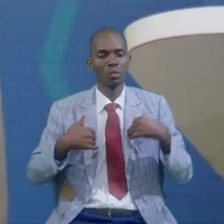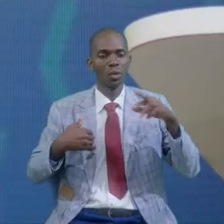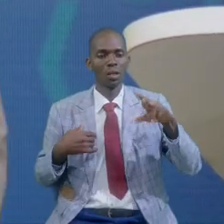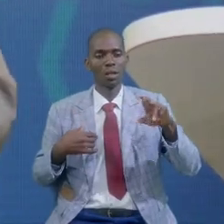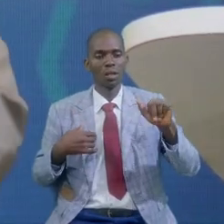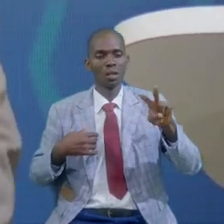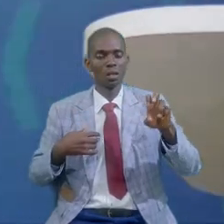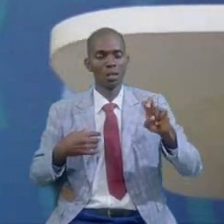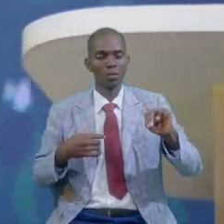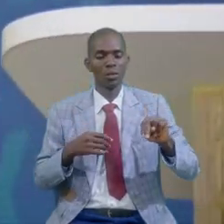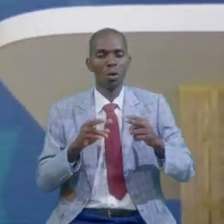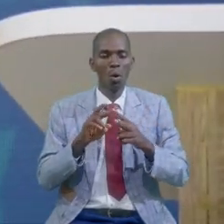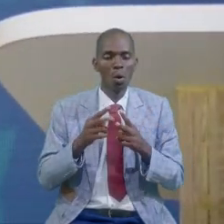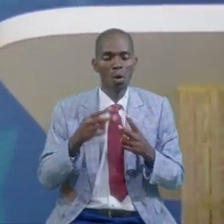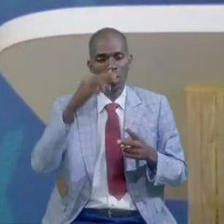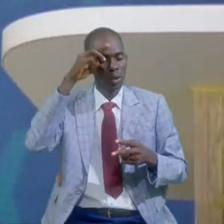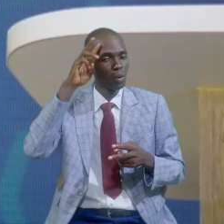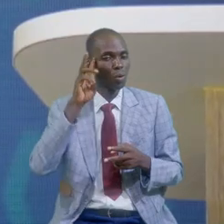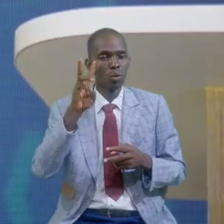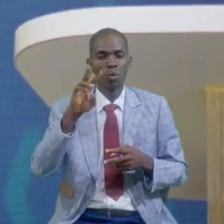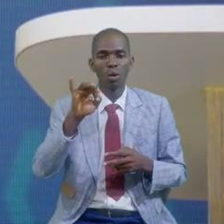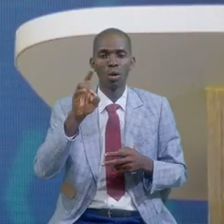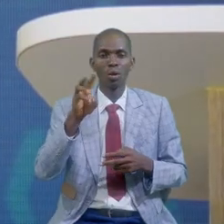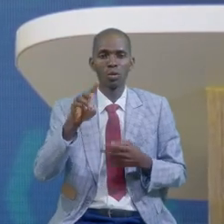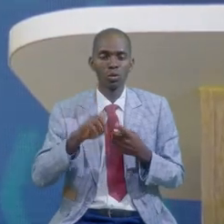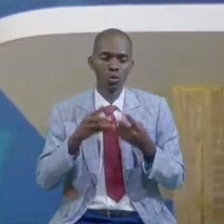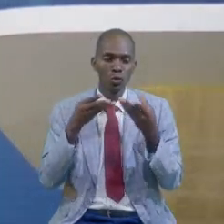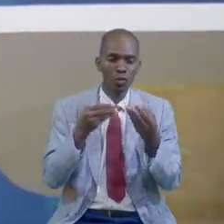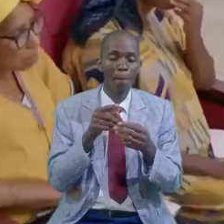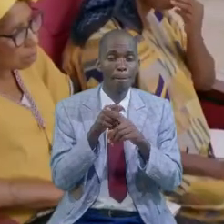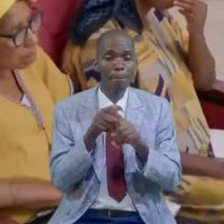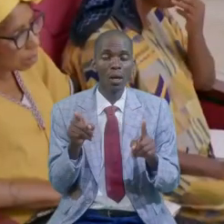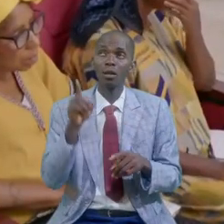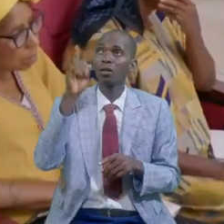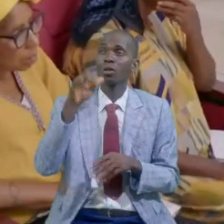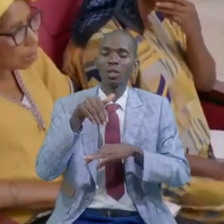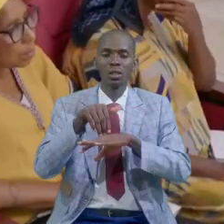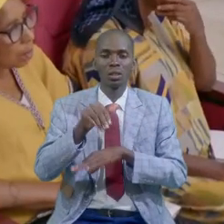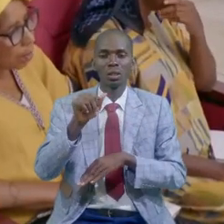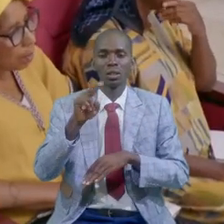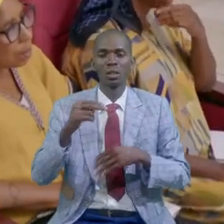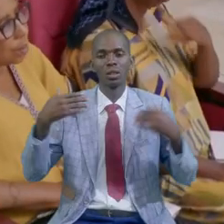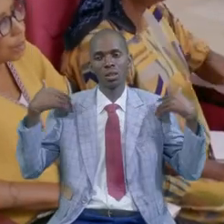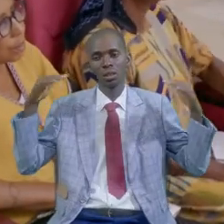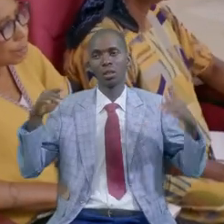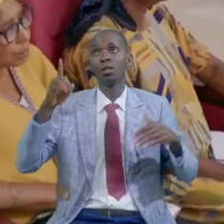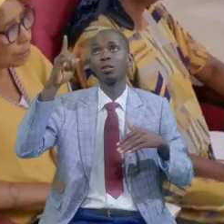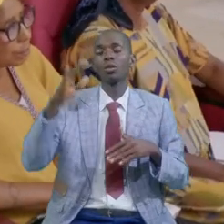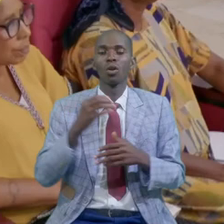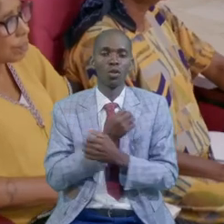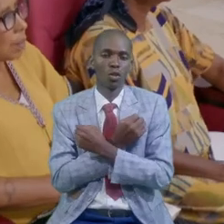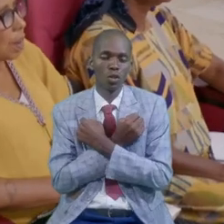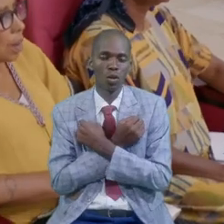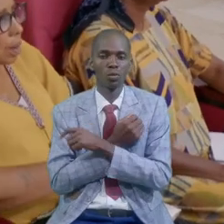to feed him. He sent an angel. God loves you. Amen. When you